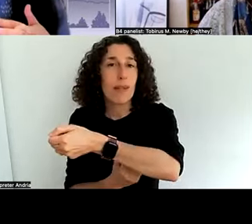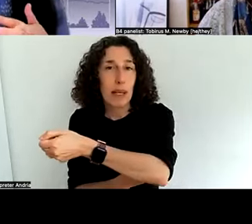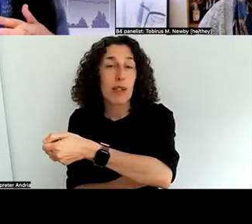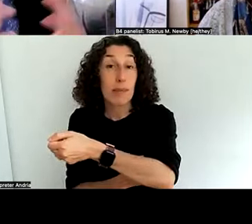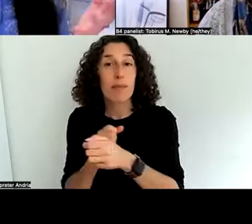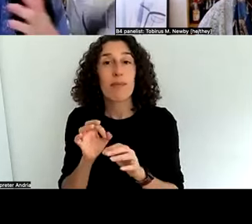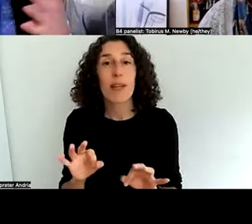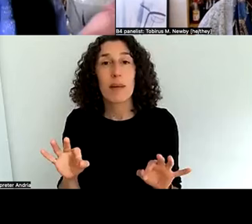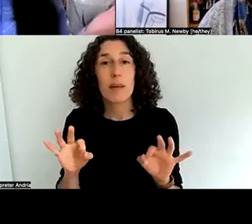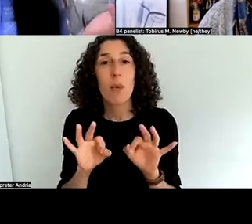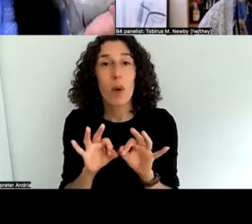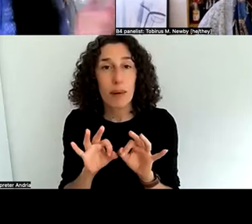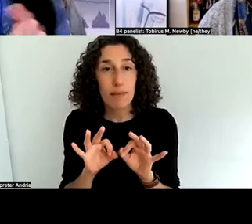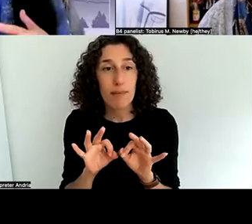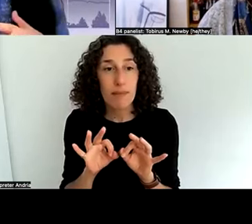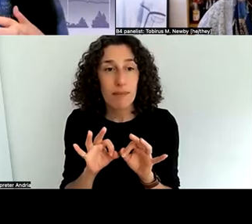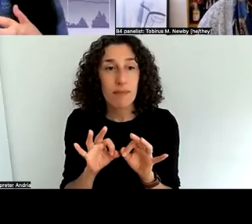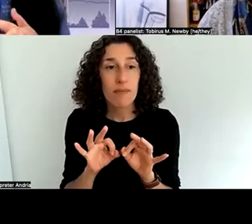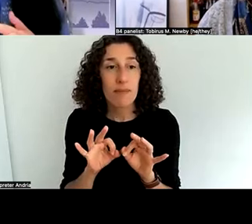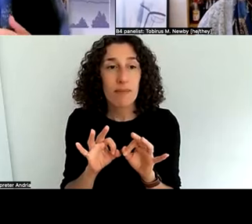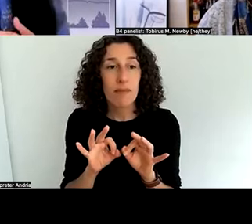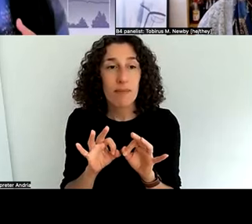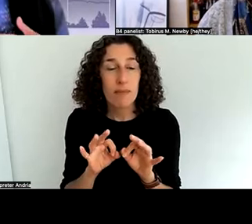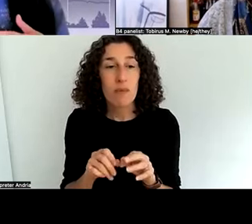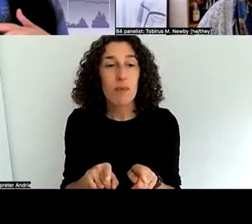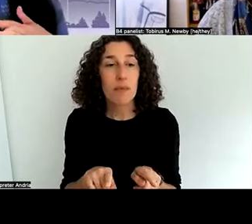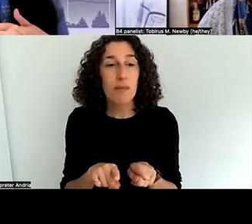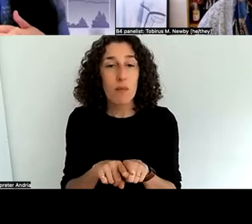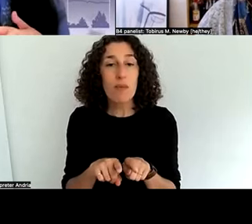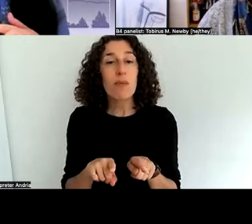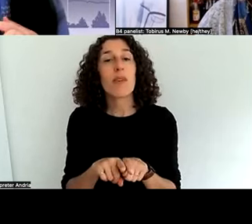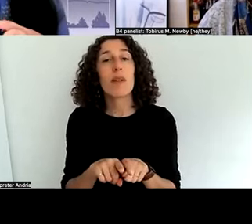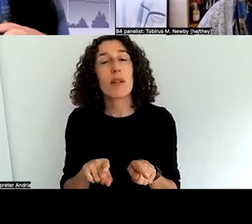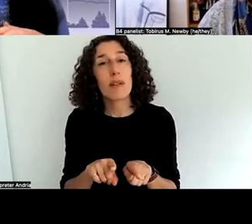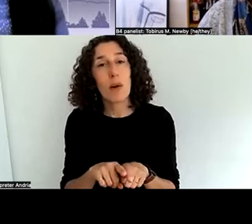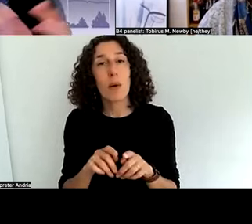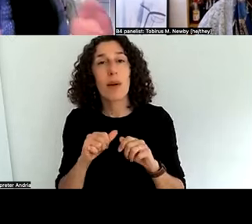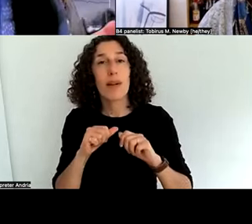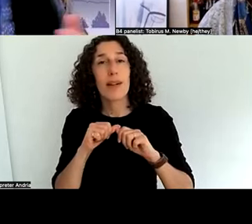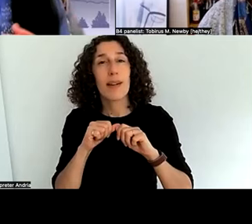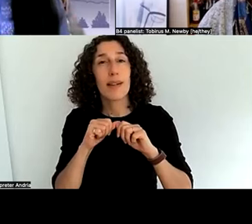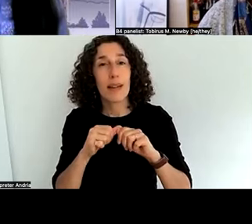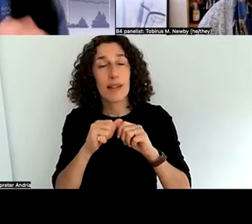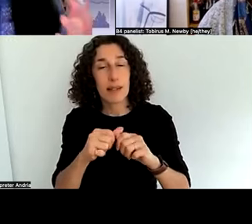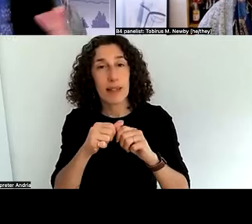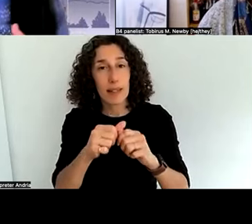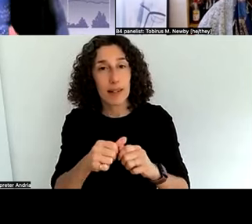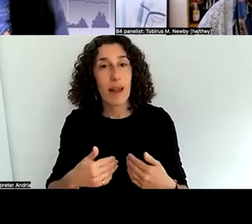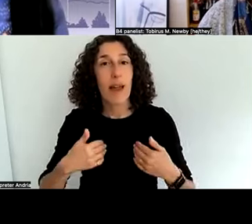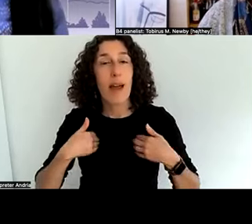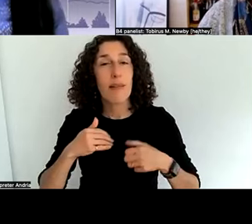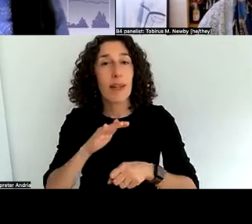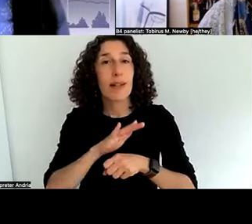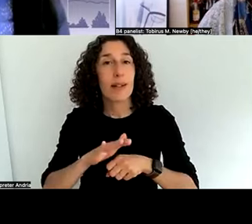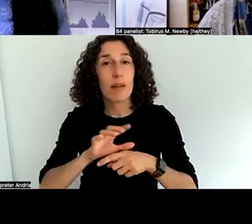And then this idea of like sustenance, so that could mean a bunch of different things from like some of the things that Lucy has shared